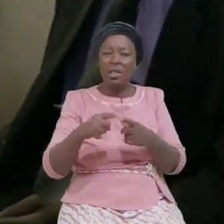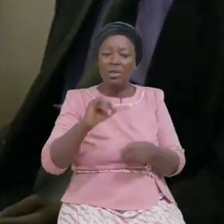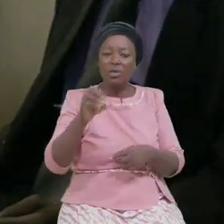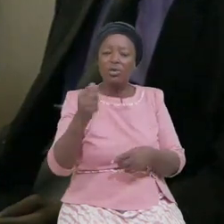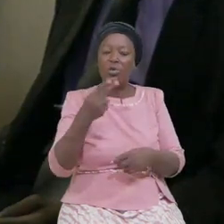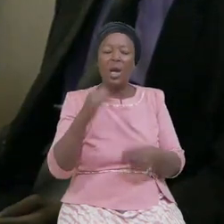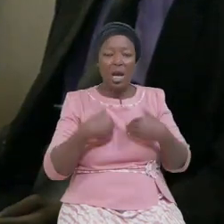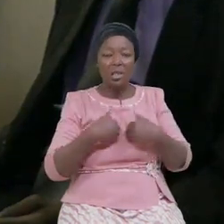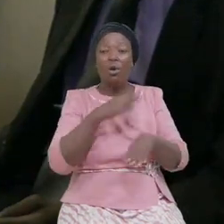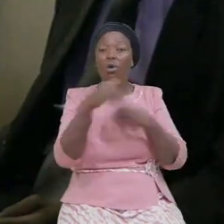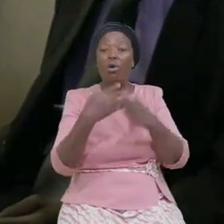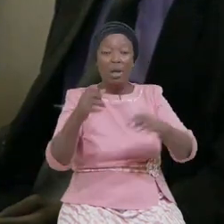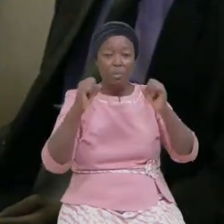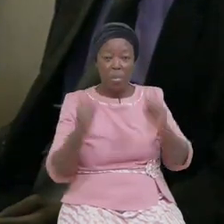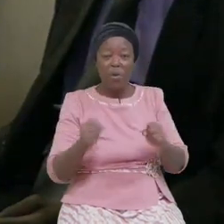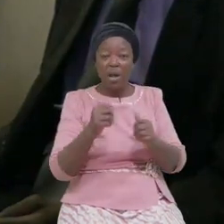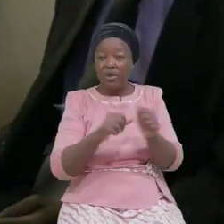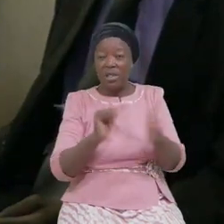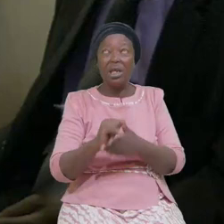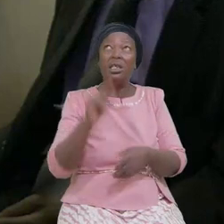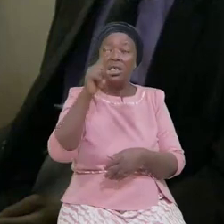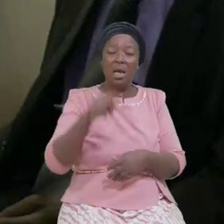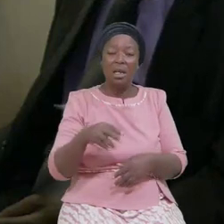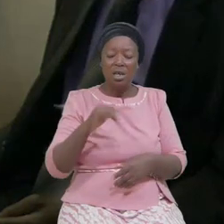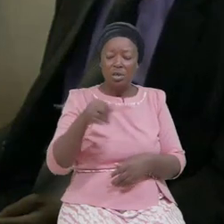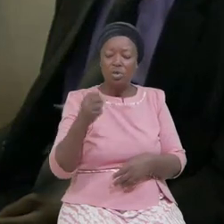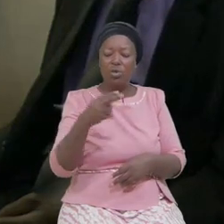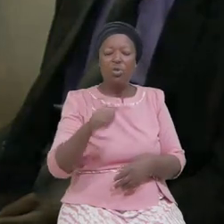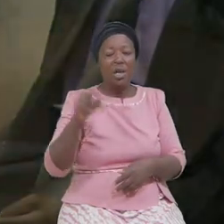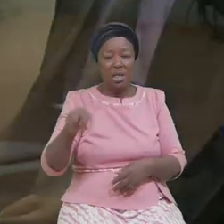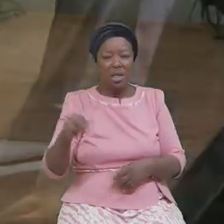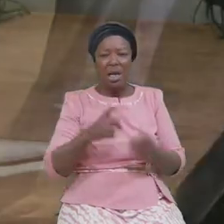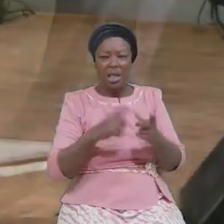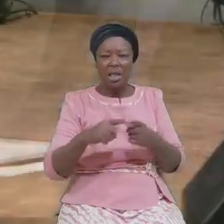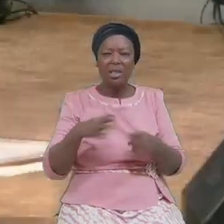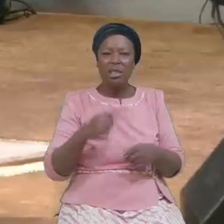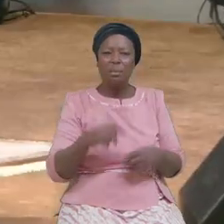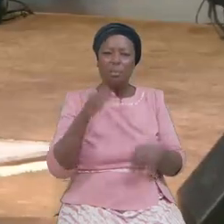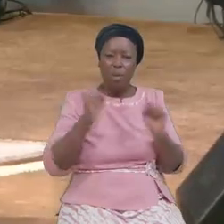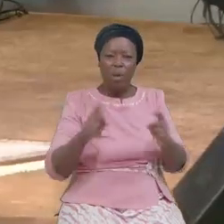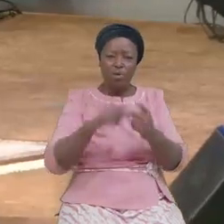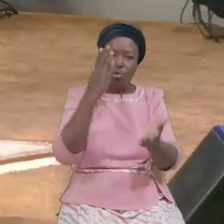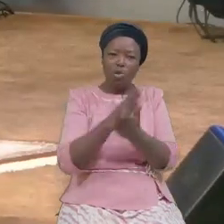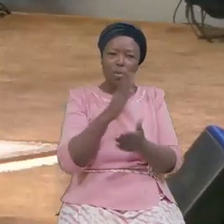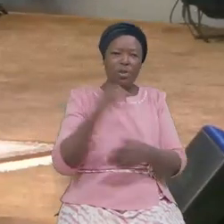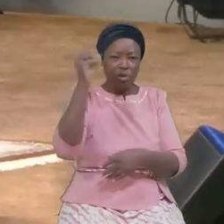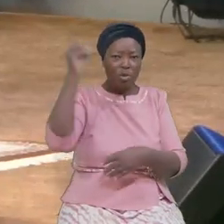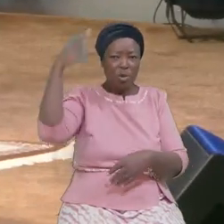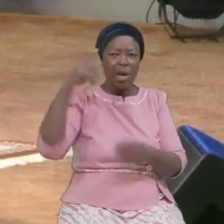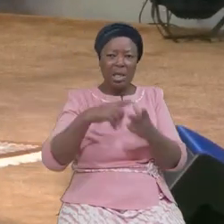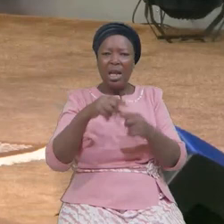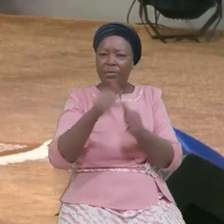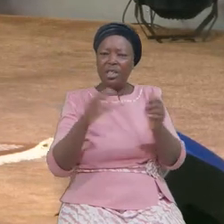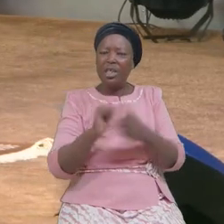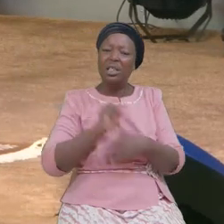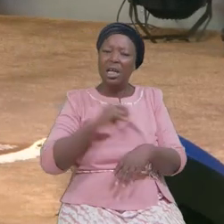power, everything that, you know, that he needed, even the power to stop the sun, that everything I need for my